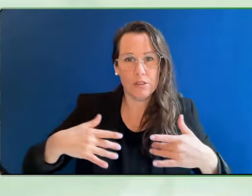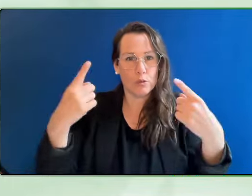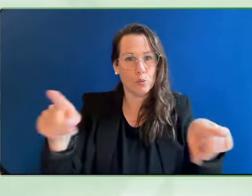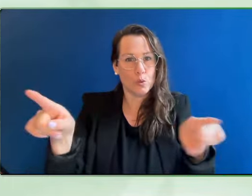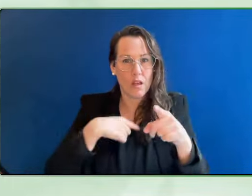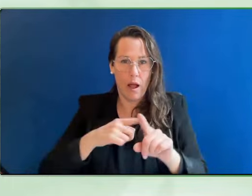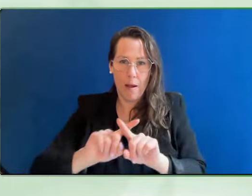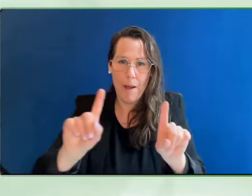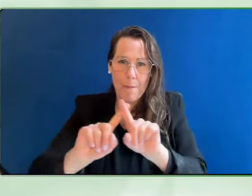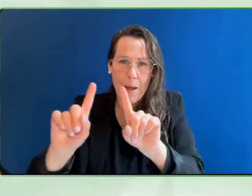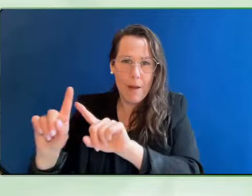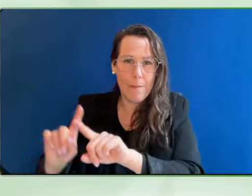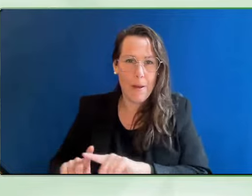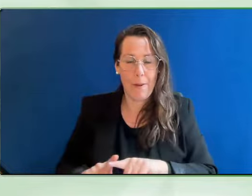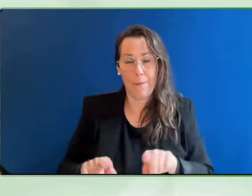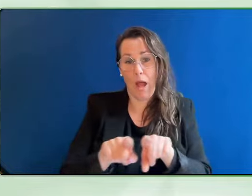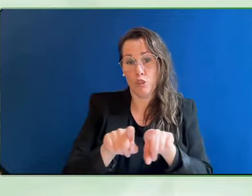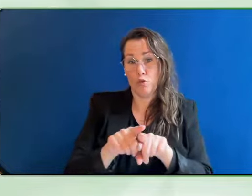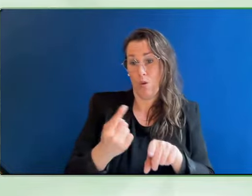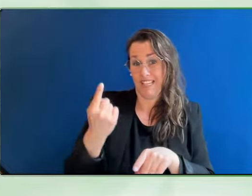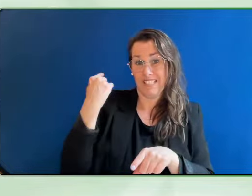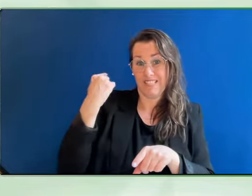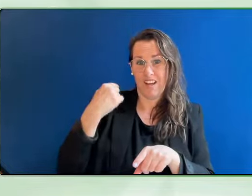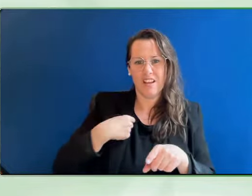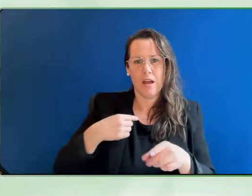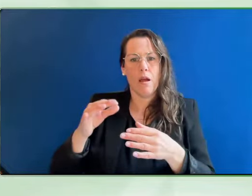is what I do. I go to concerts and